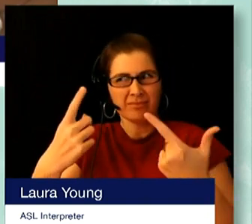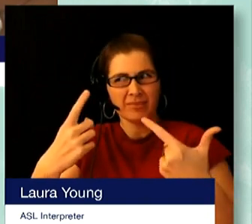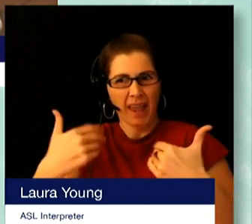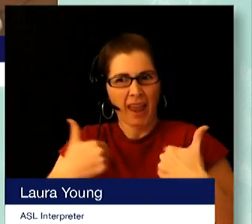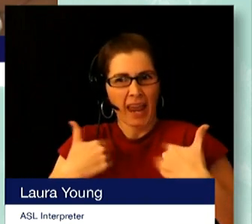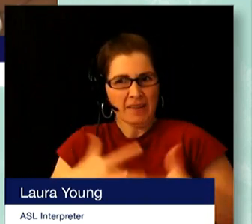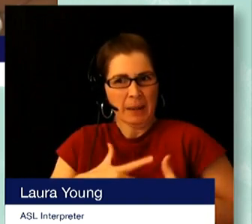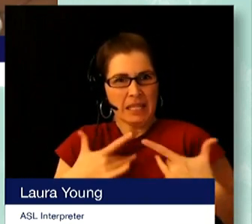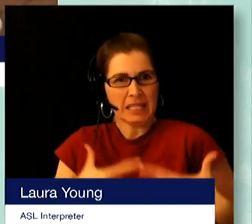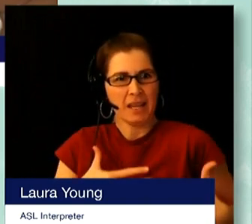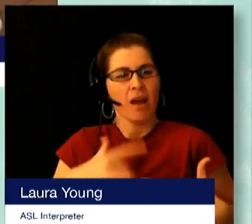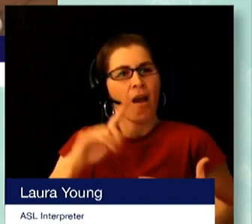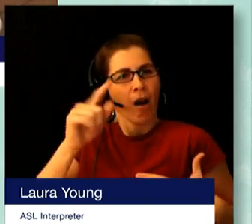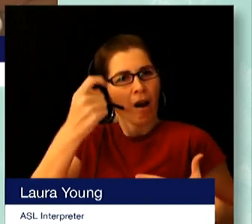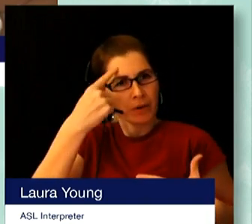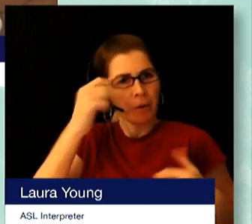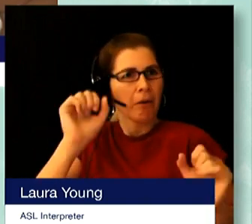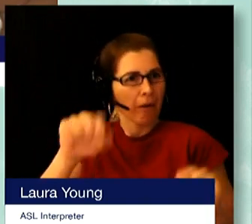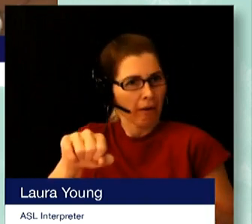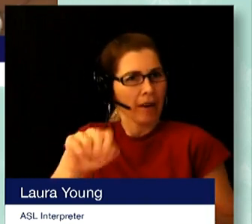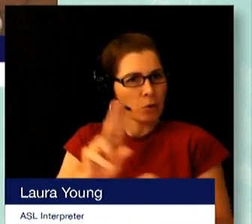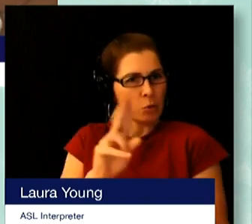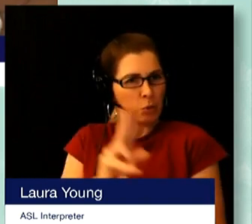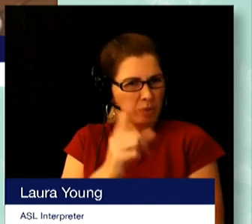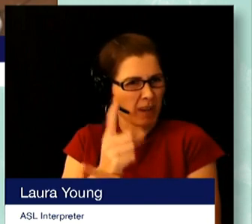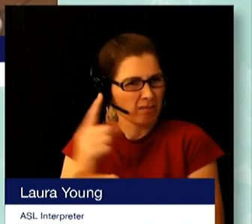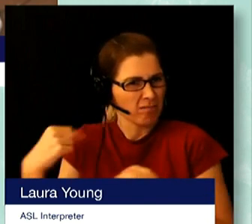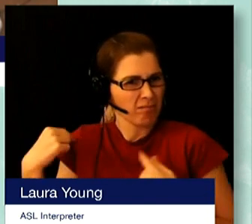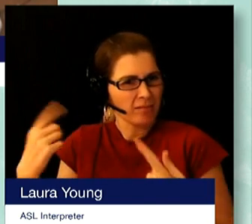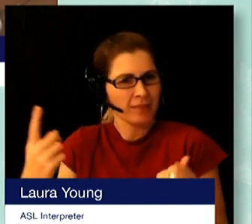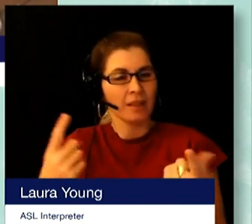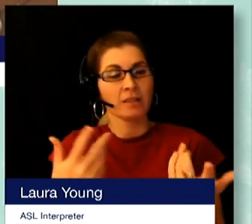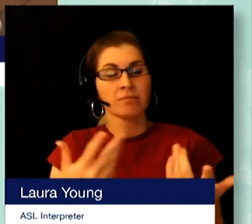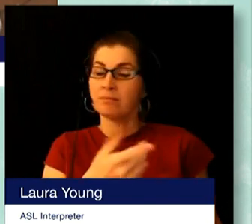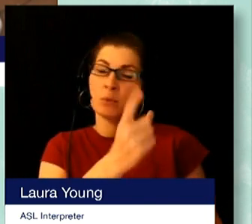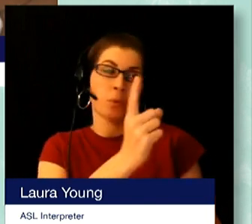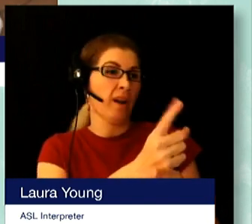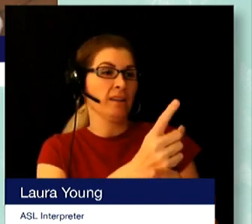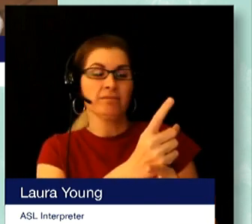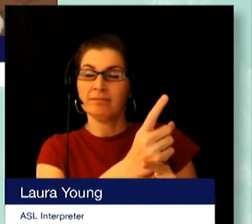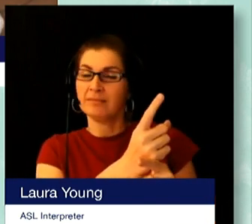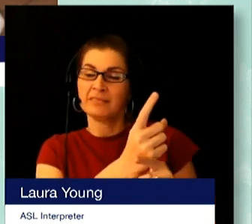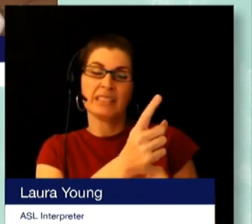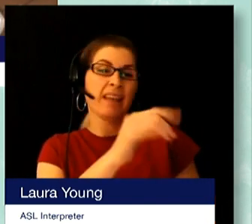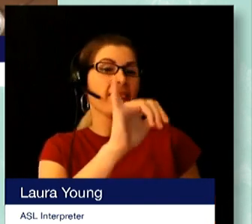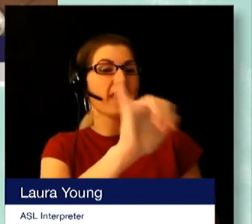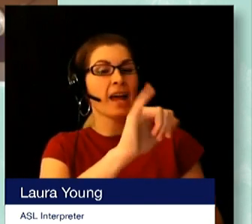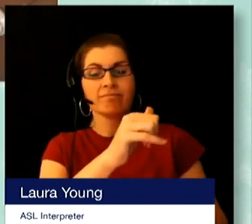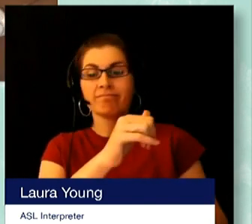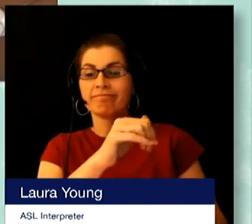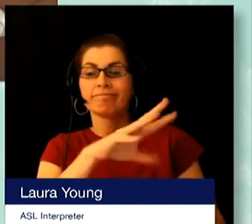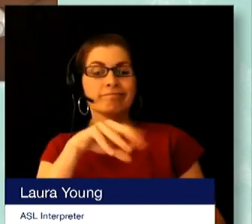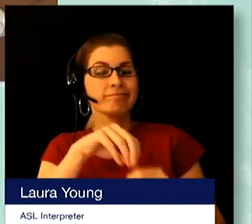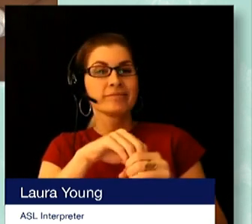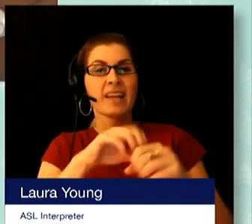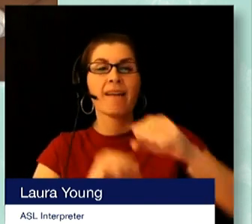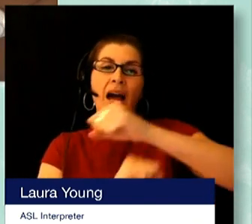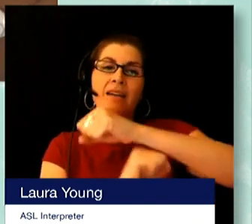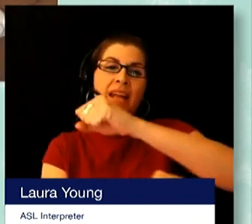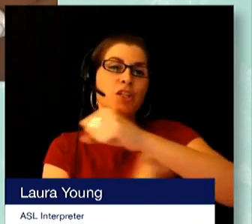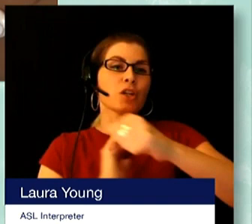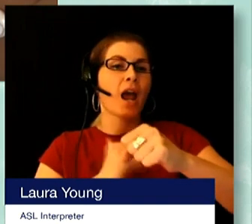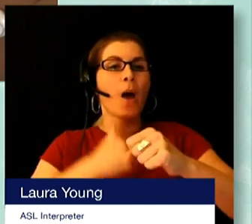this power more widely than they do. Absolutely. It's a cornerstone of our federal government. The framers put it